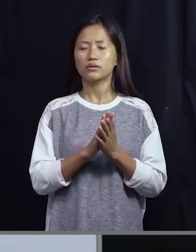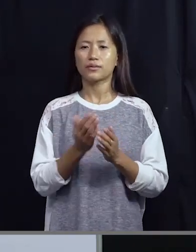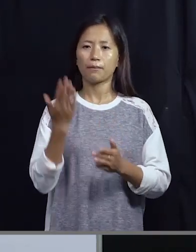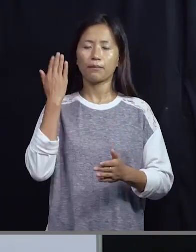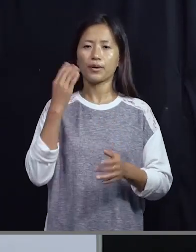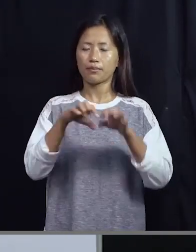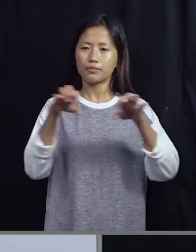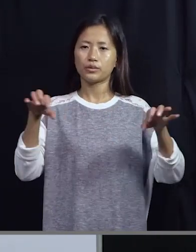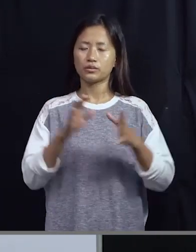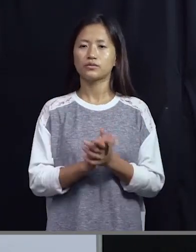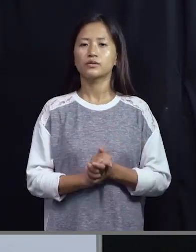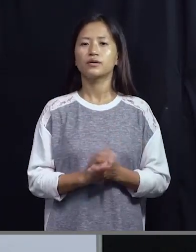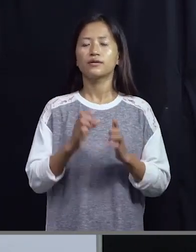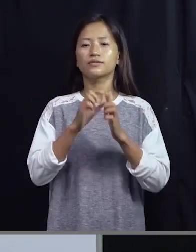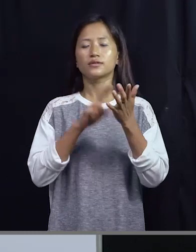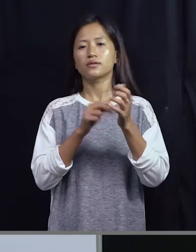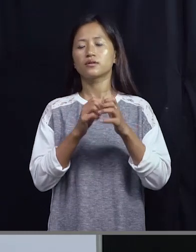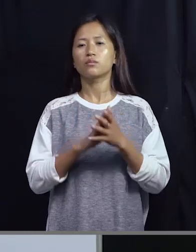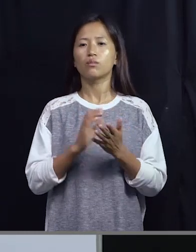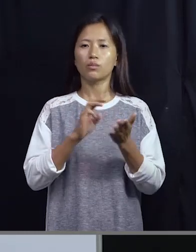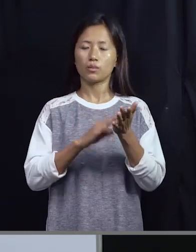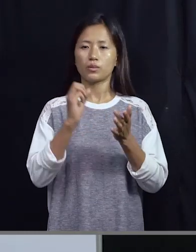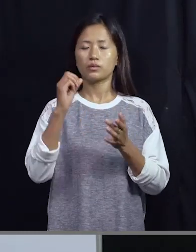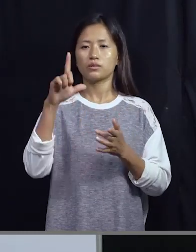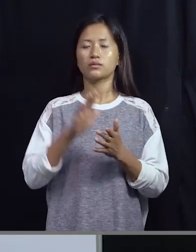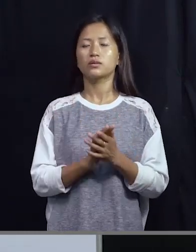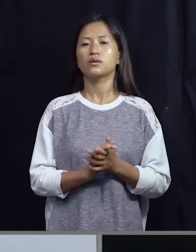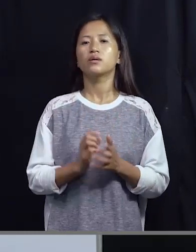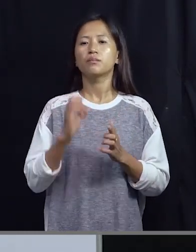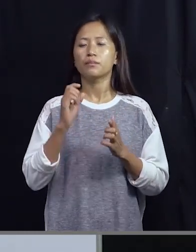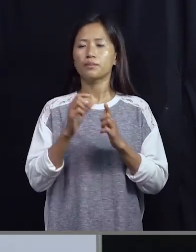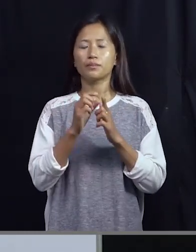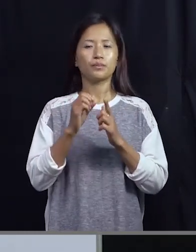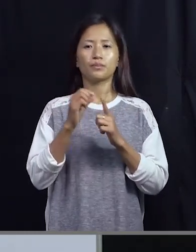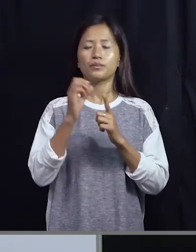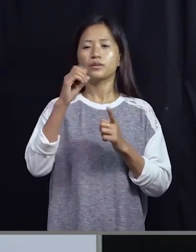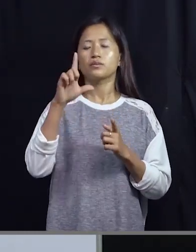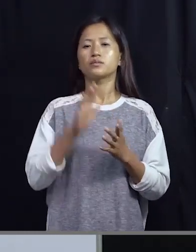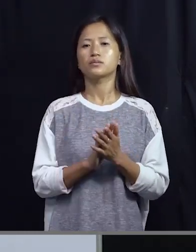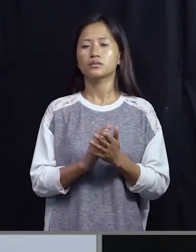of the DNA molecule or the backbone of the polynucleotide chain, while the